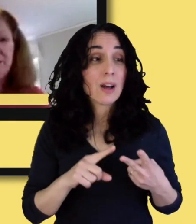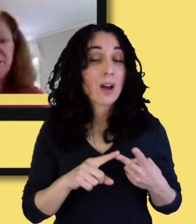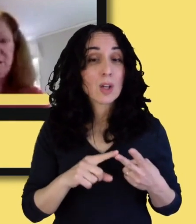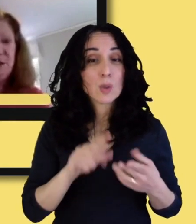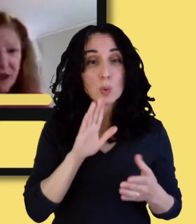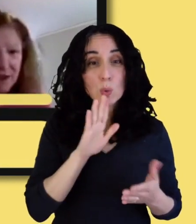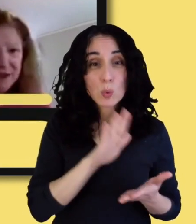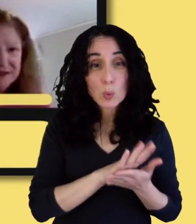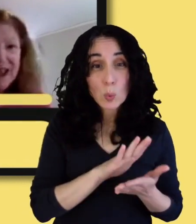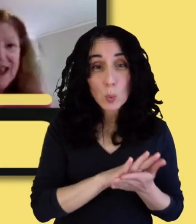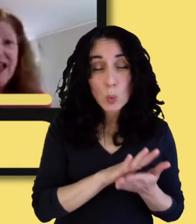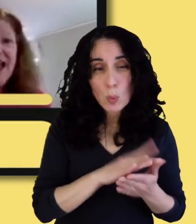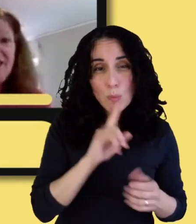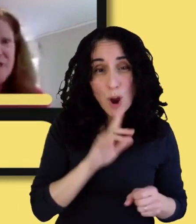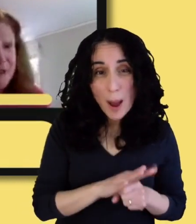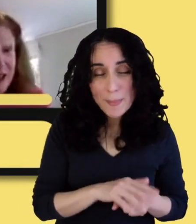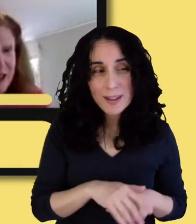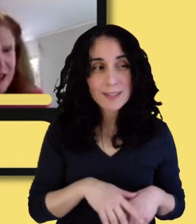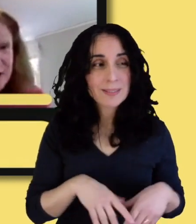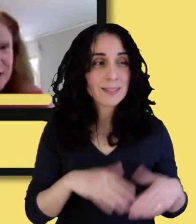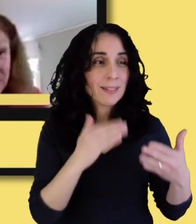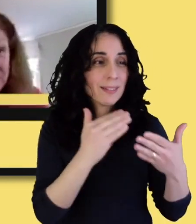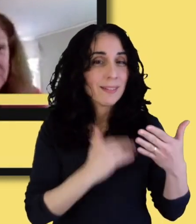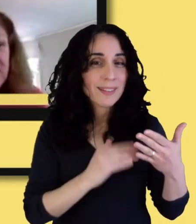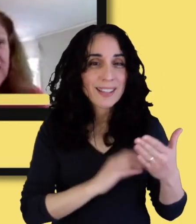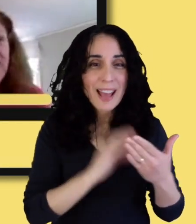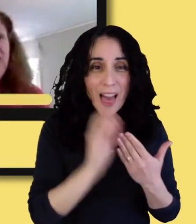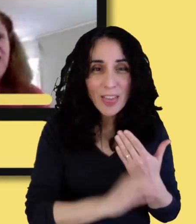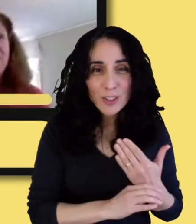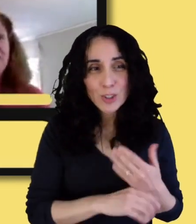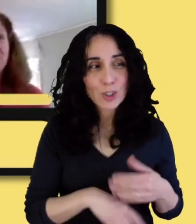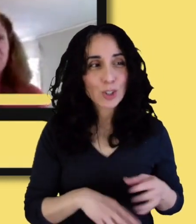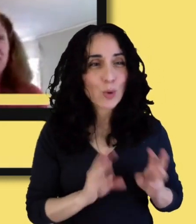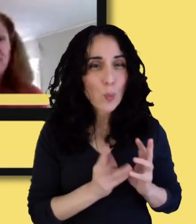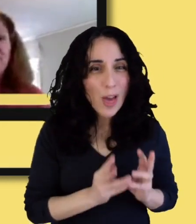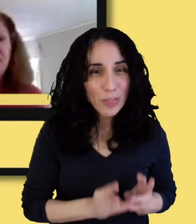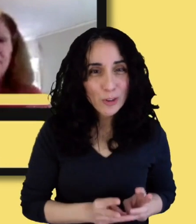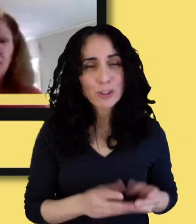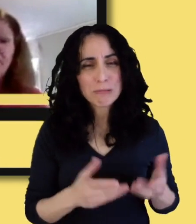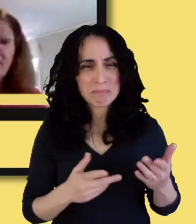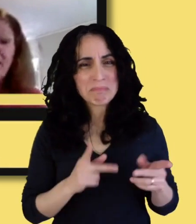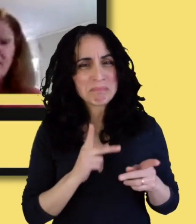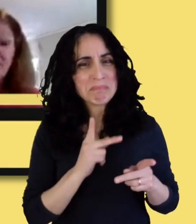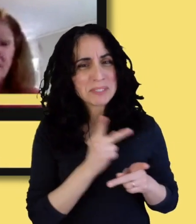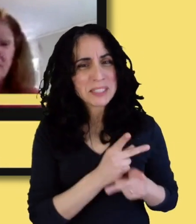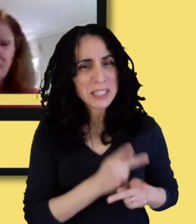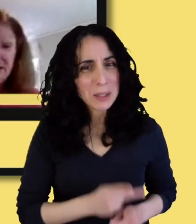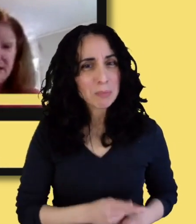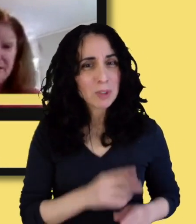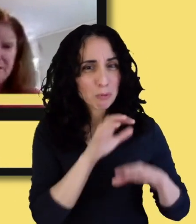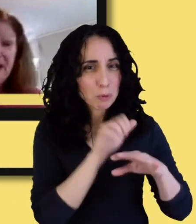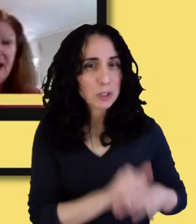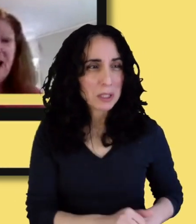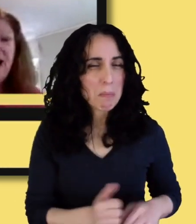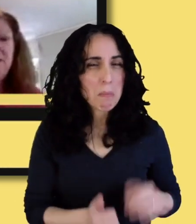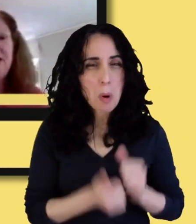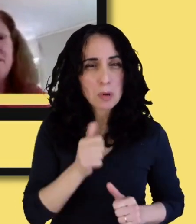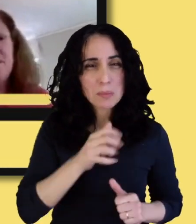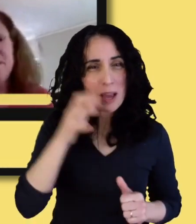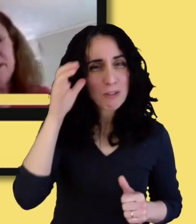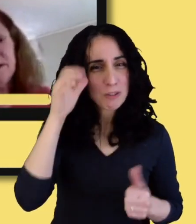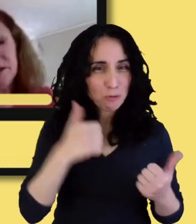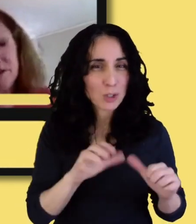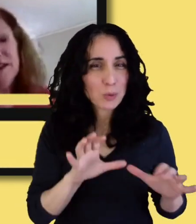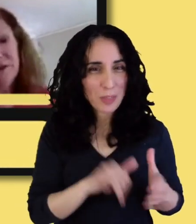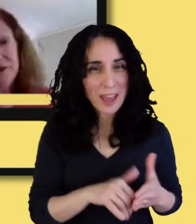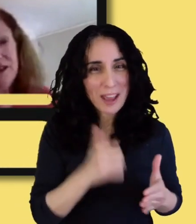and they do our school promise, and they do the calendar and the weather. And so they keep more of a routine. And